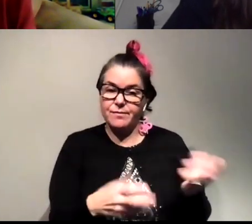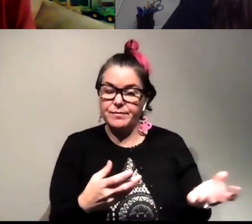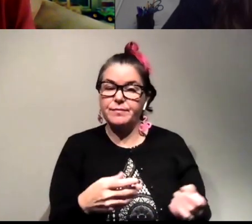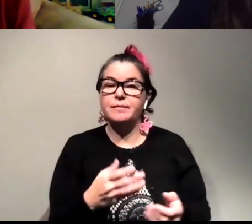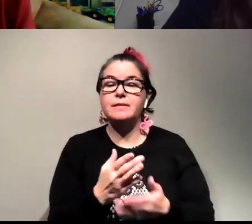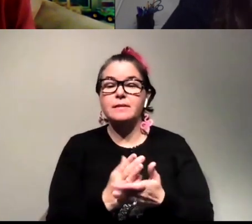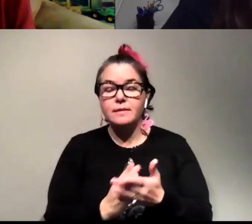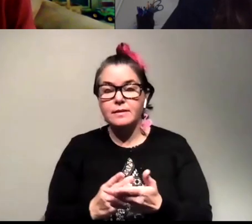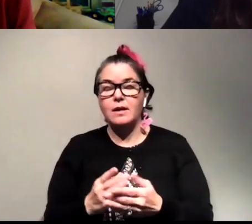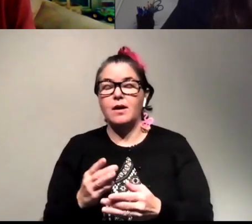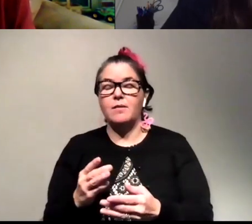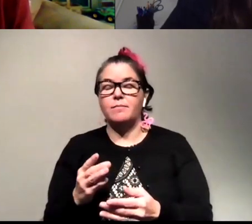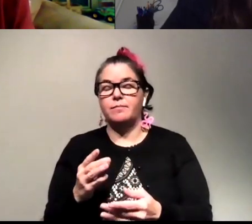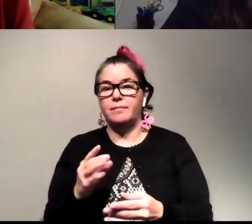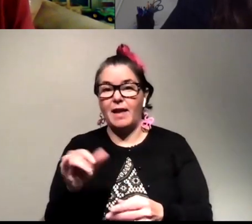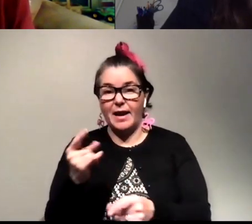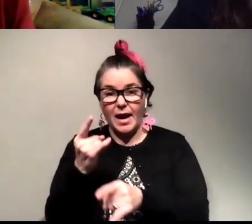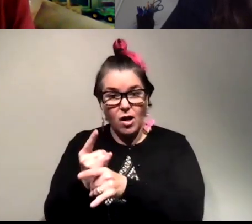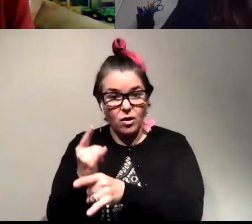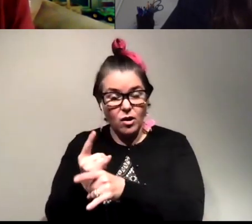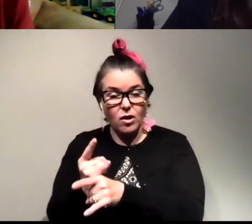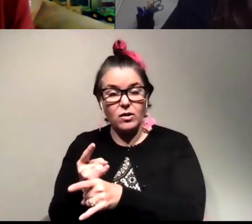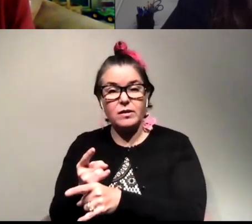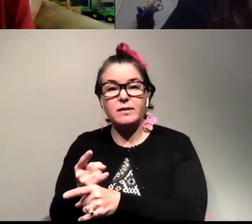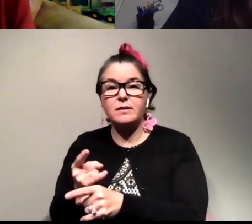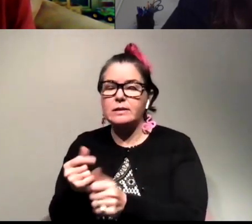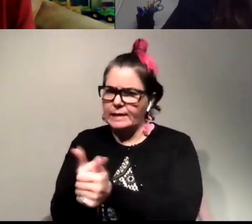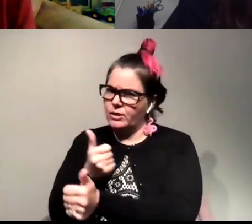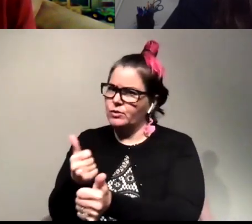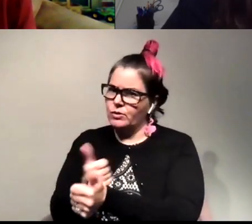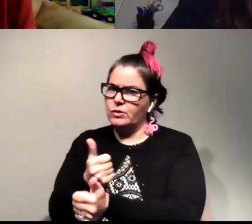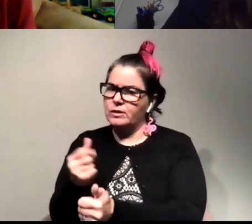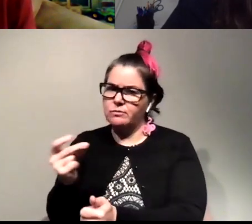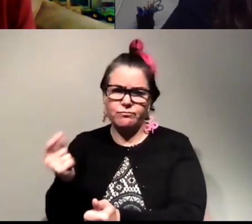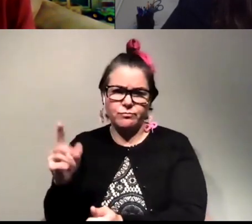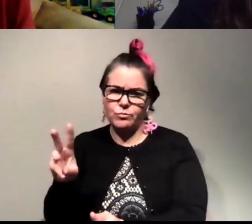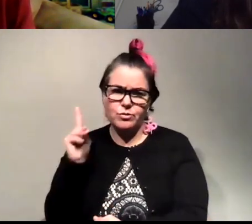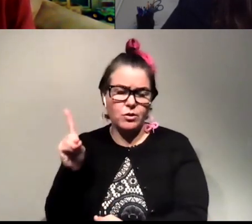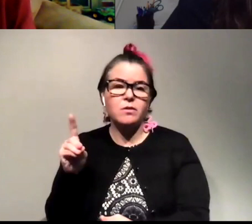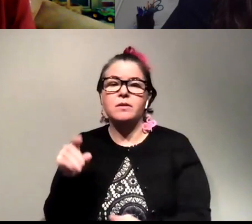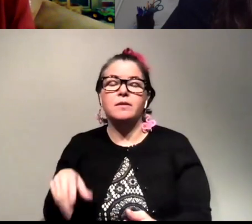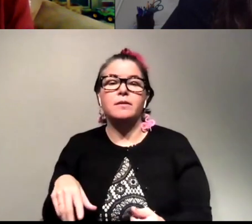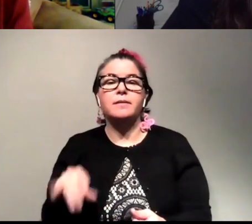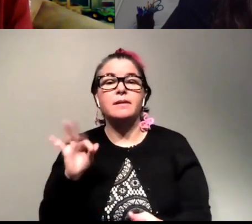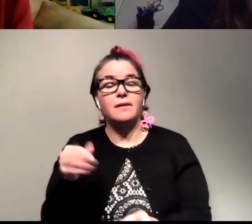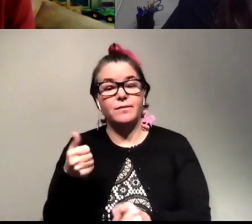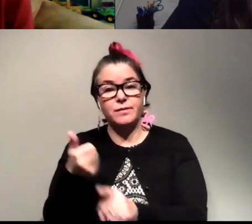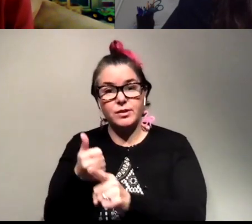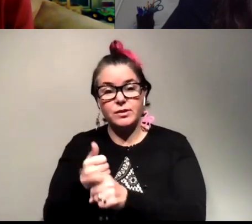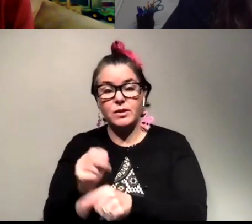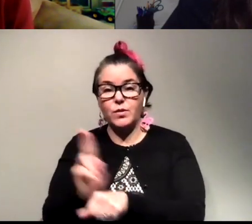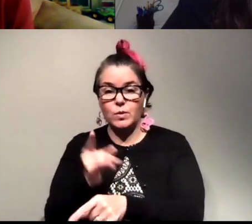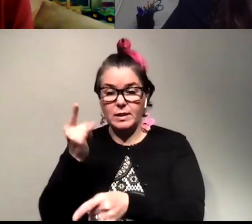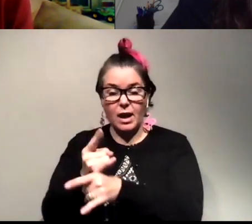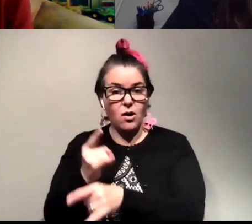drugs like alcohol, it's also extremely dangerous. If someone has been using alcohol